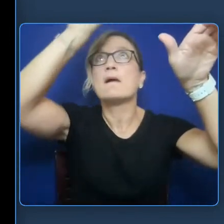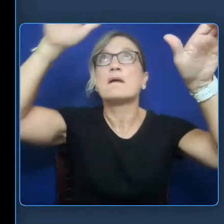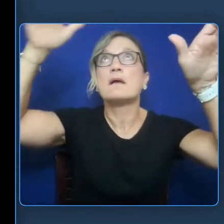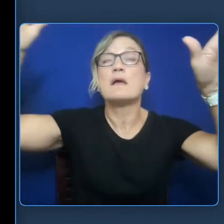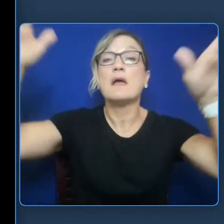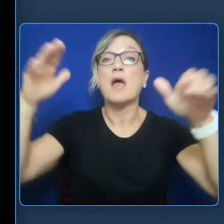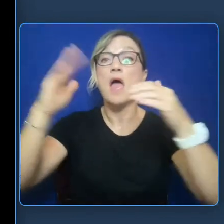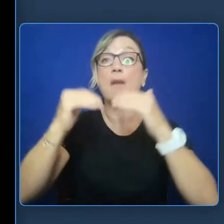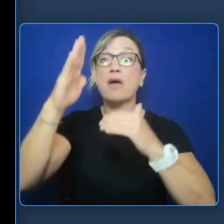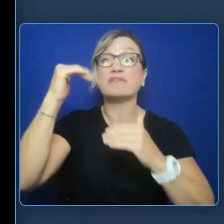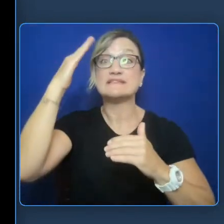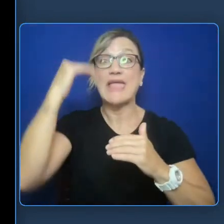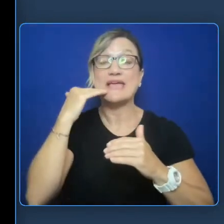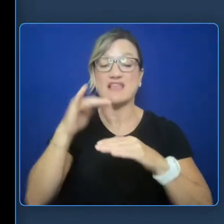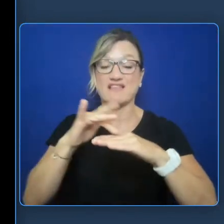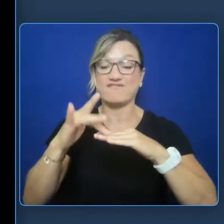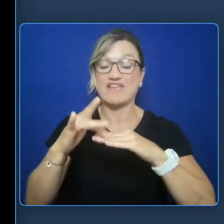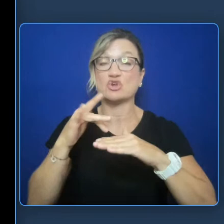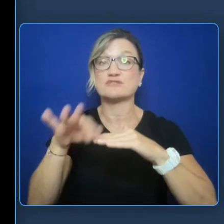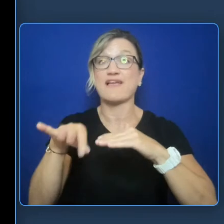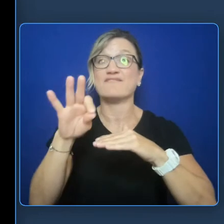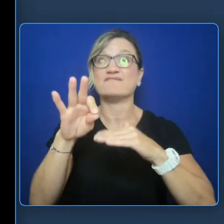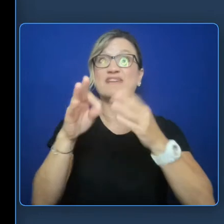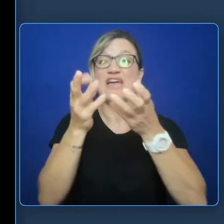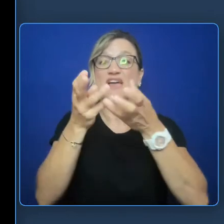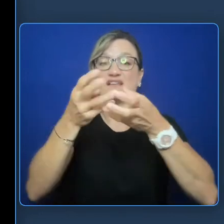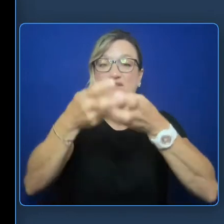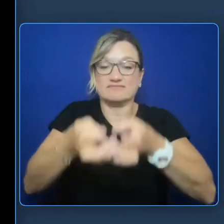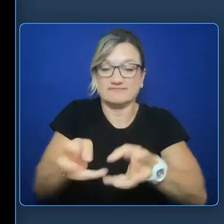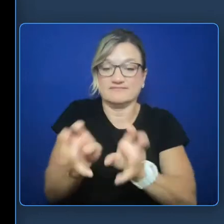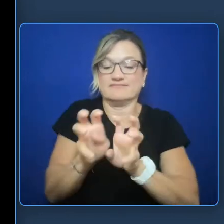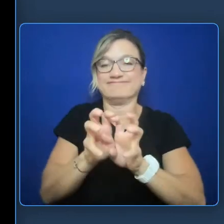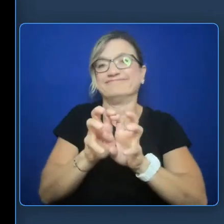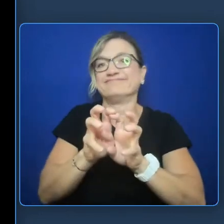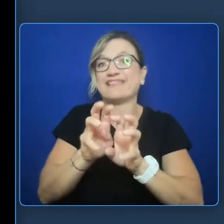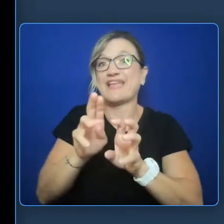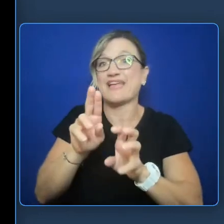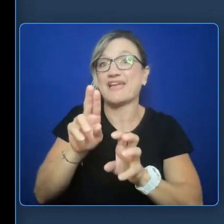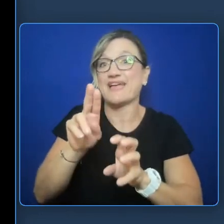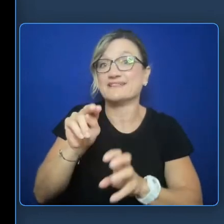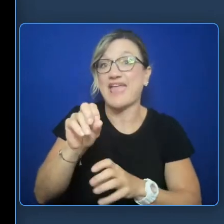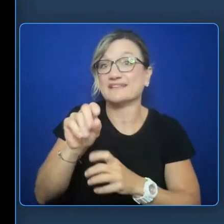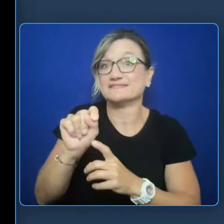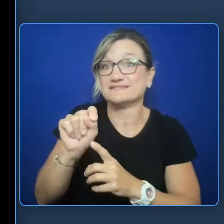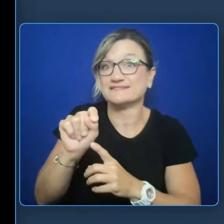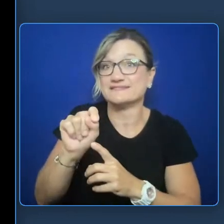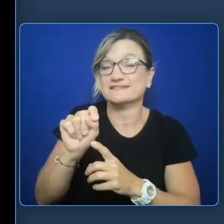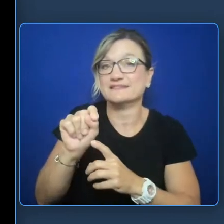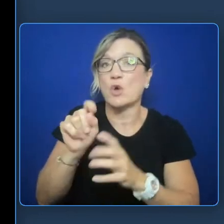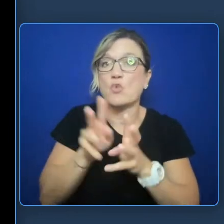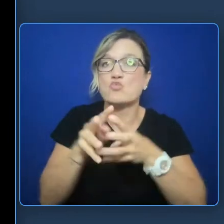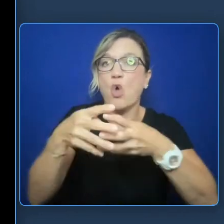Above his head, Muhammad's fingers find a dense mass of woven twigs, a bird's nest.